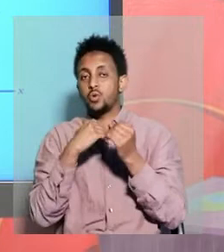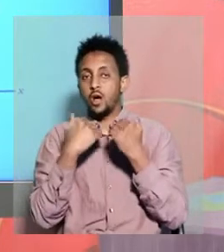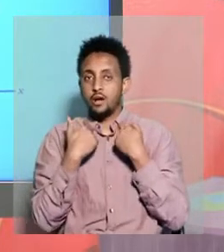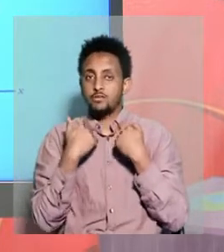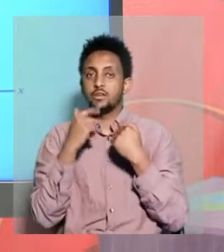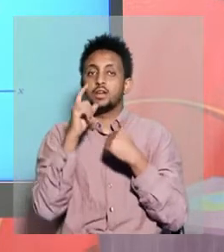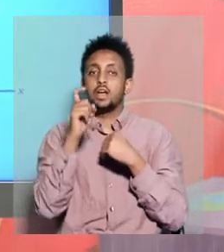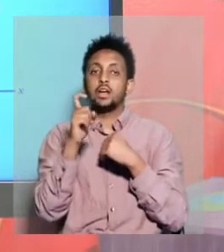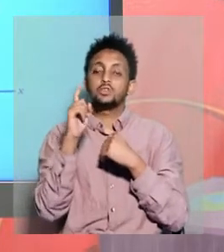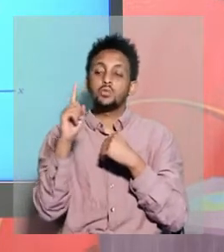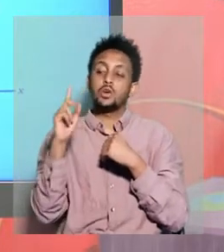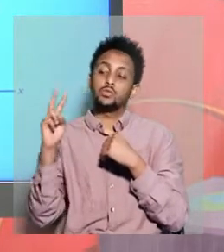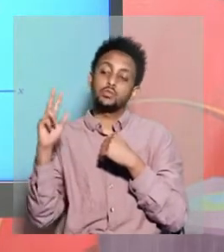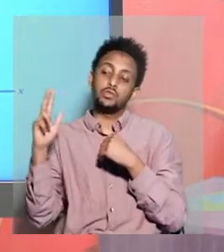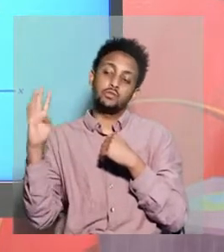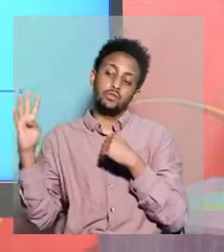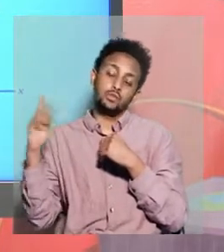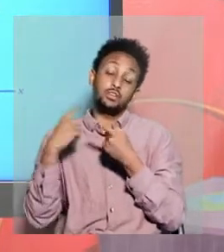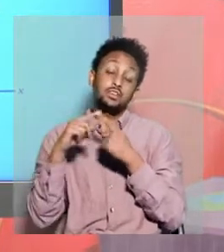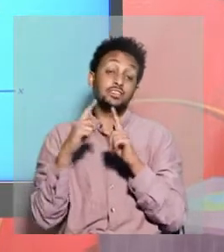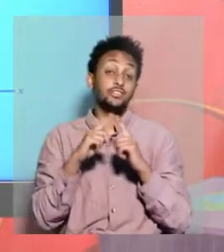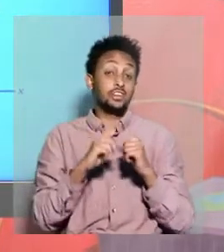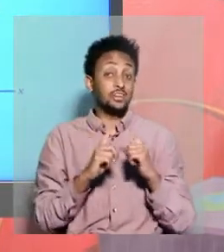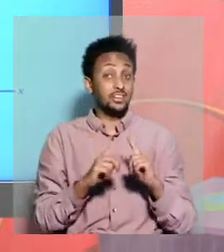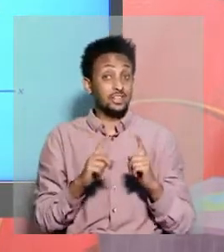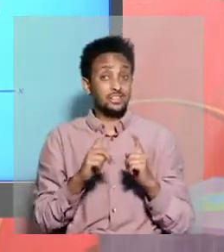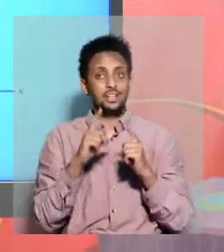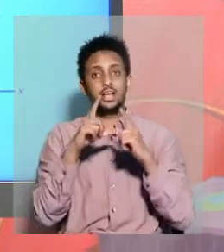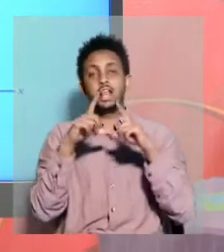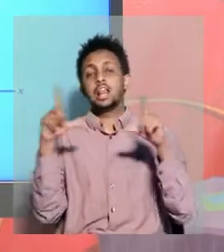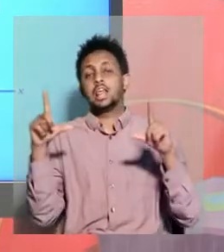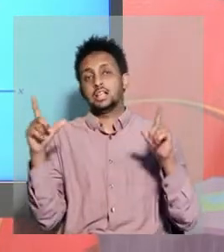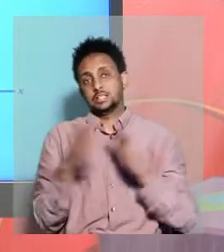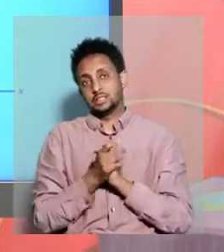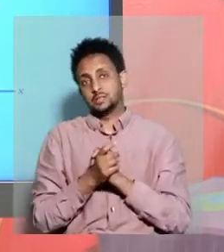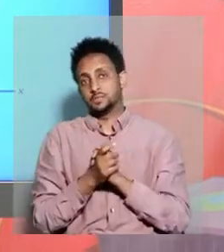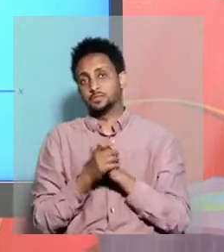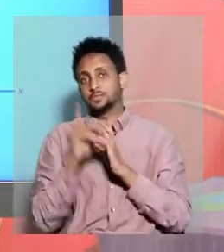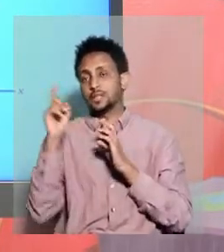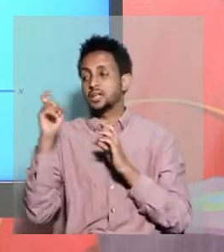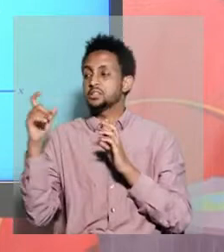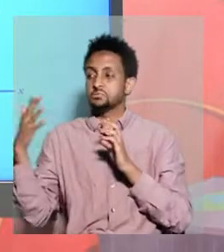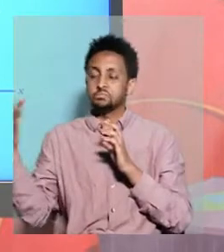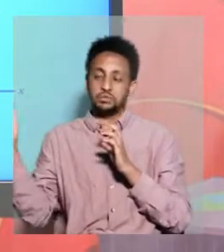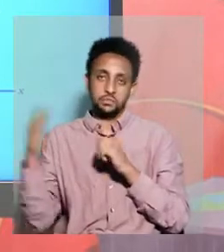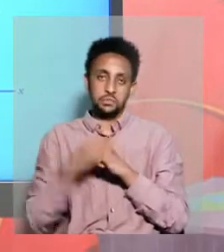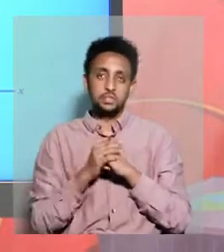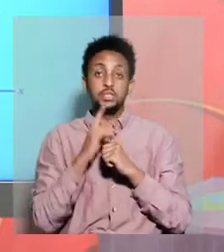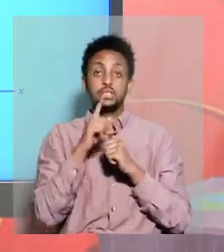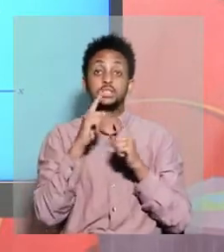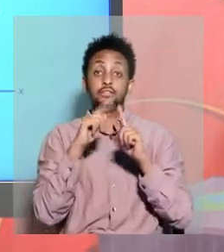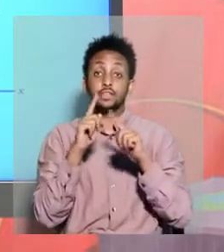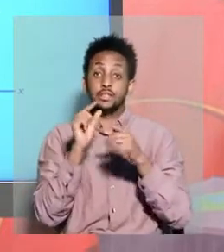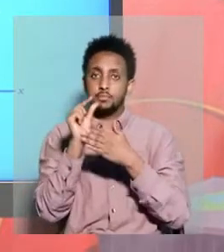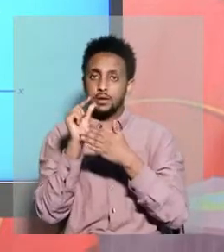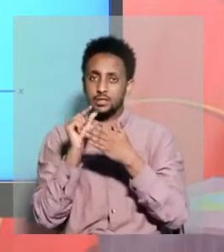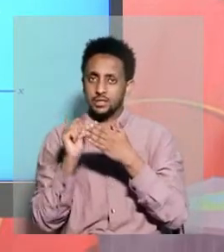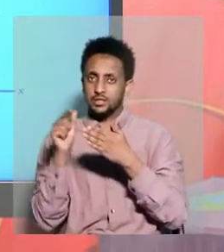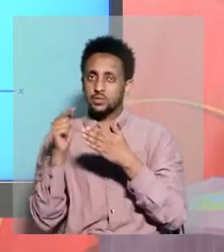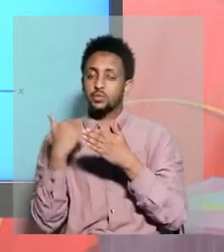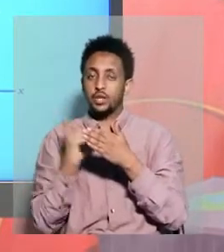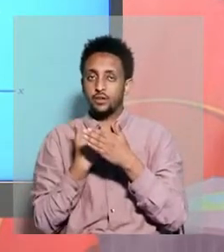x equals to 1, 2, 3, 4 and different lengths at x something. There are different particles found